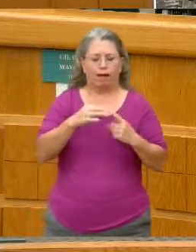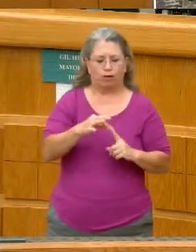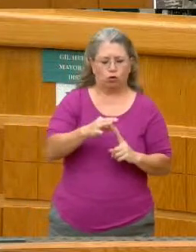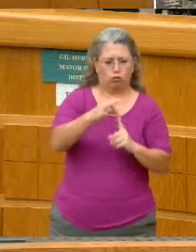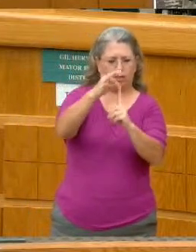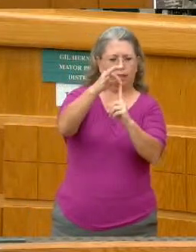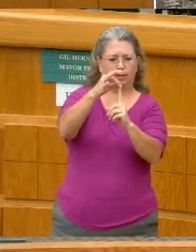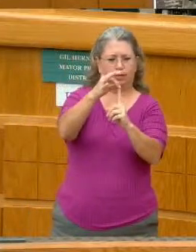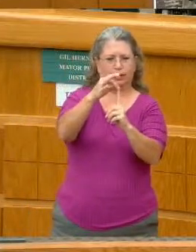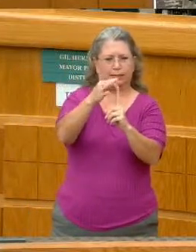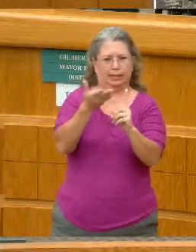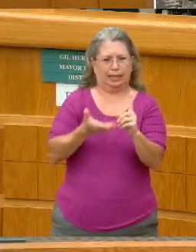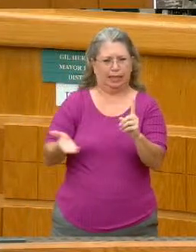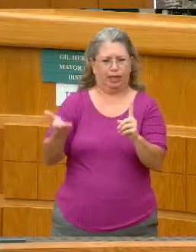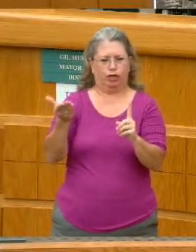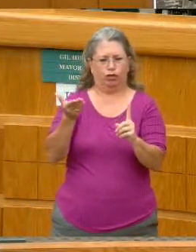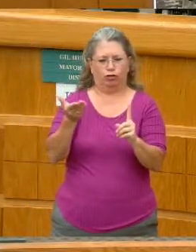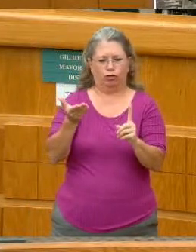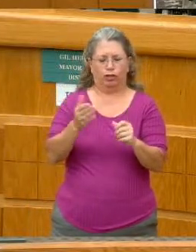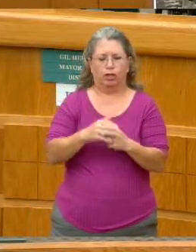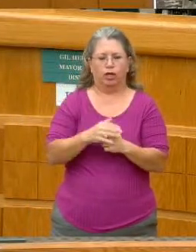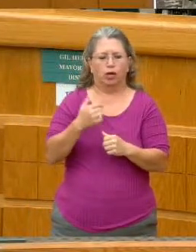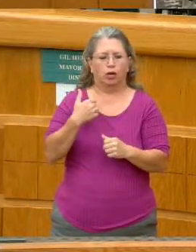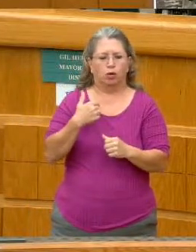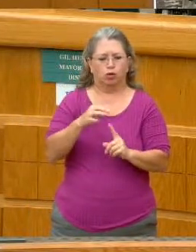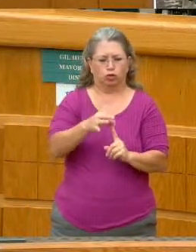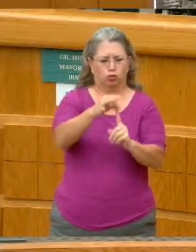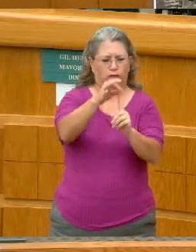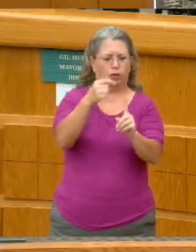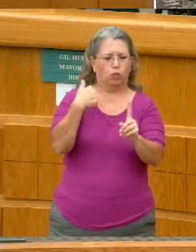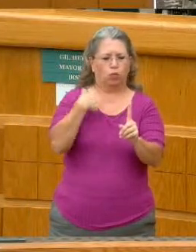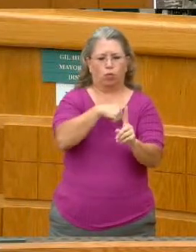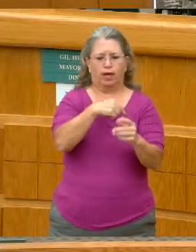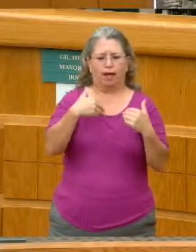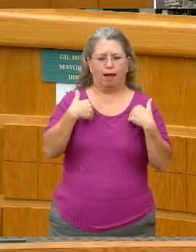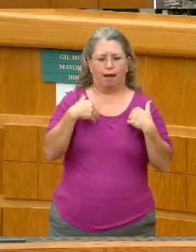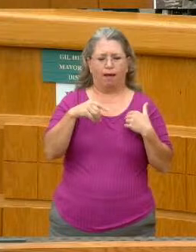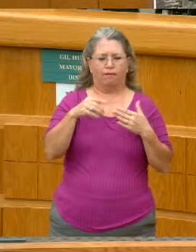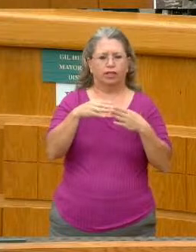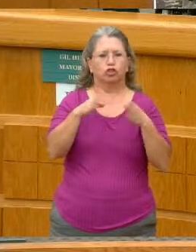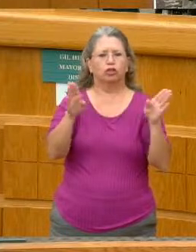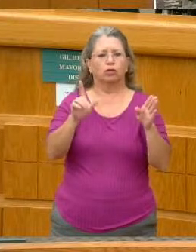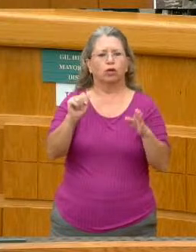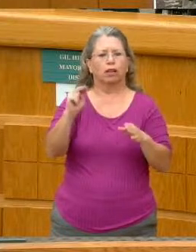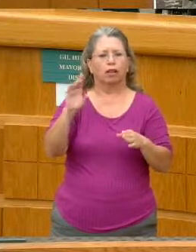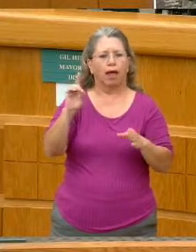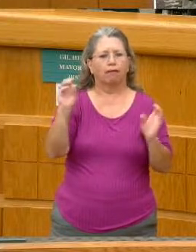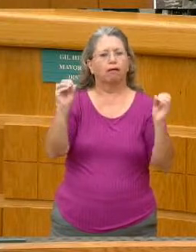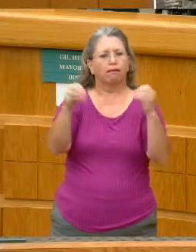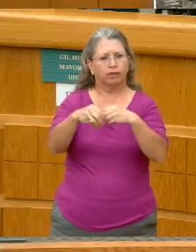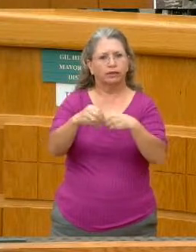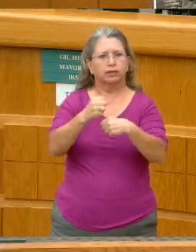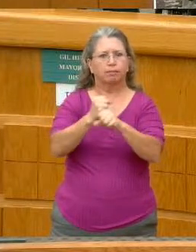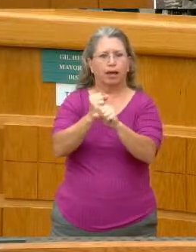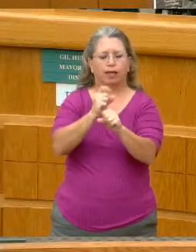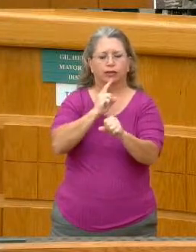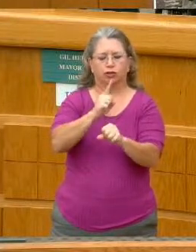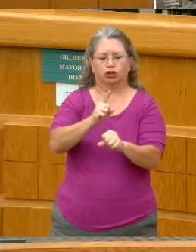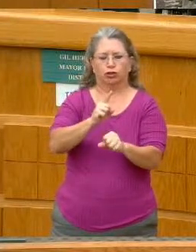land office who looks to make sure that the reasonableness of our orders in emergency